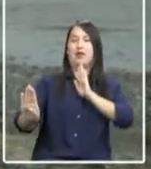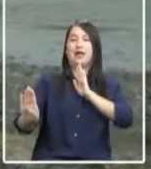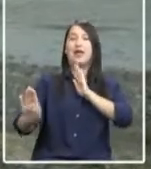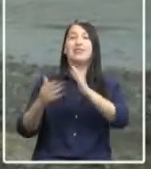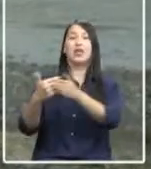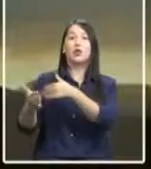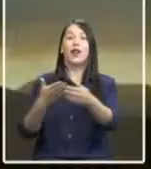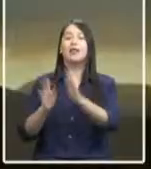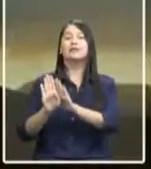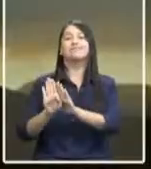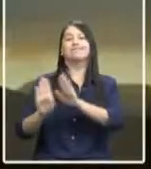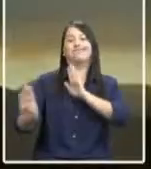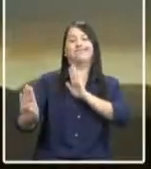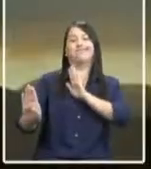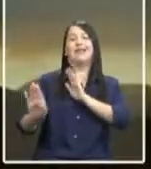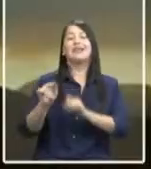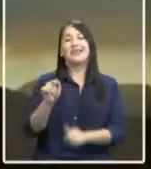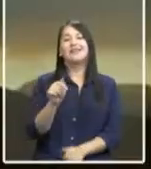carencia existencial.